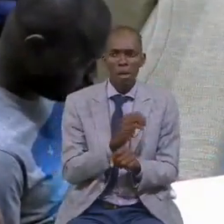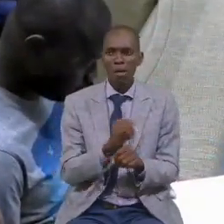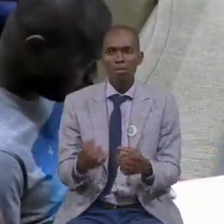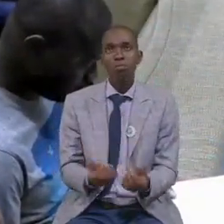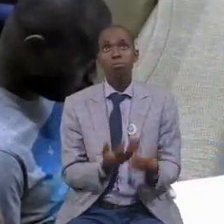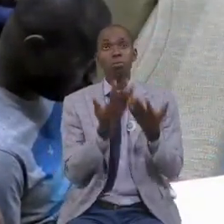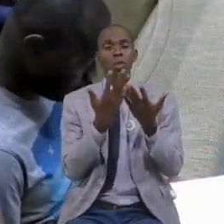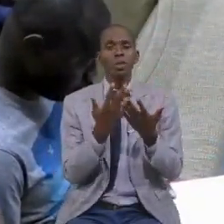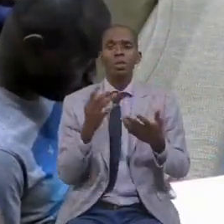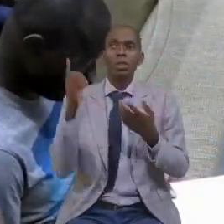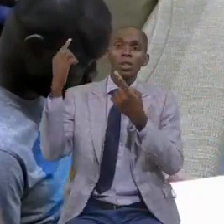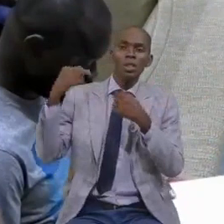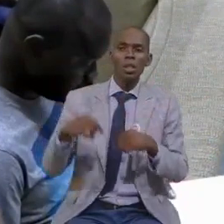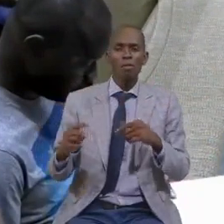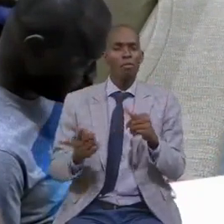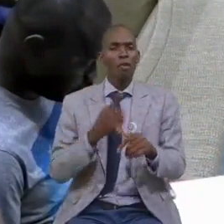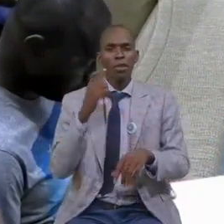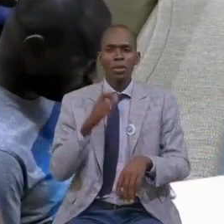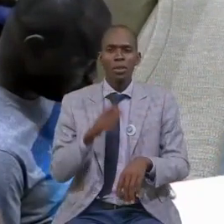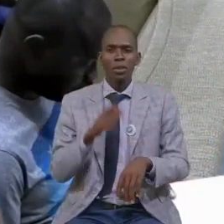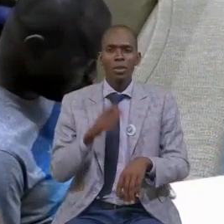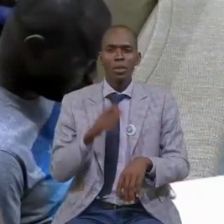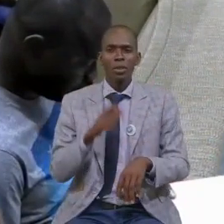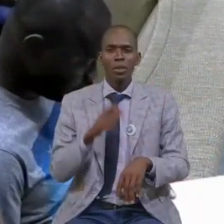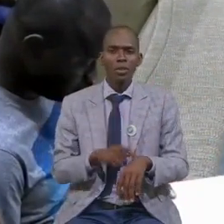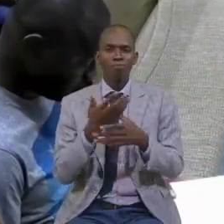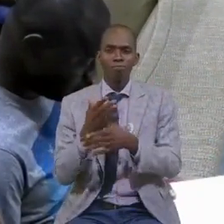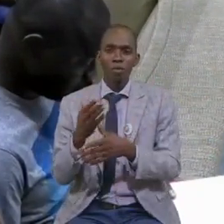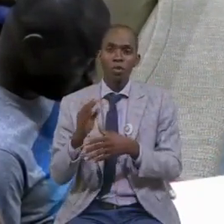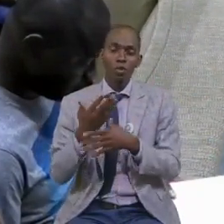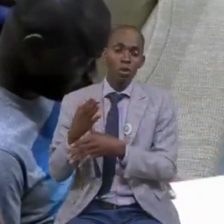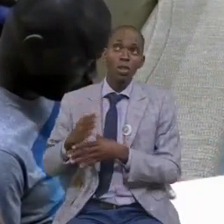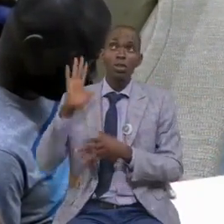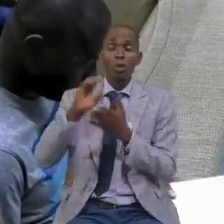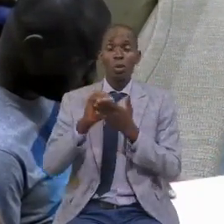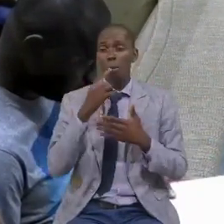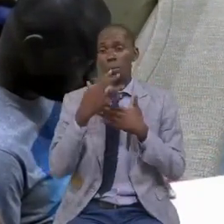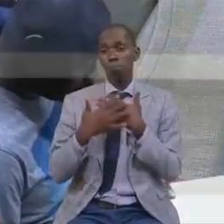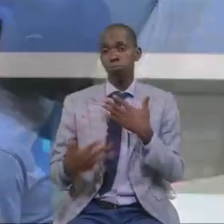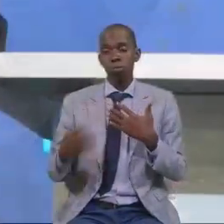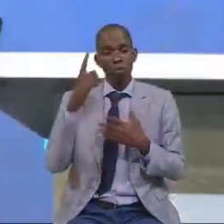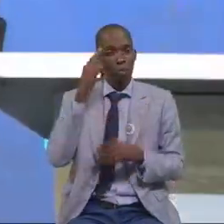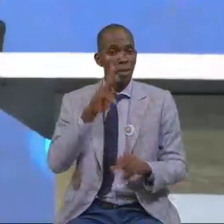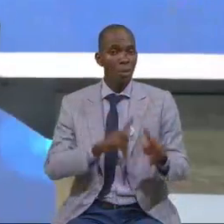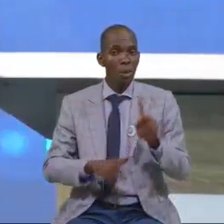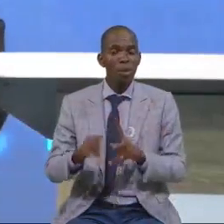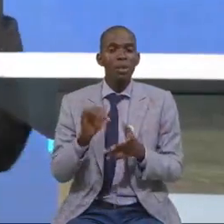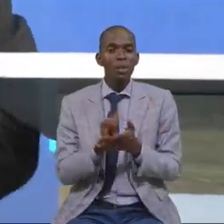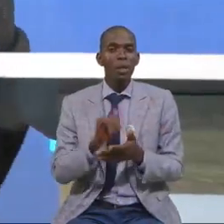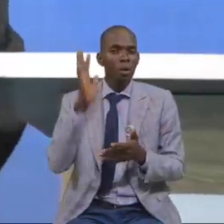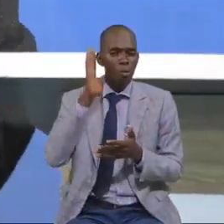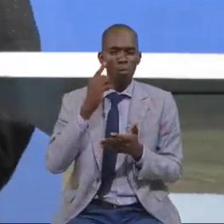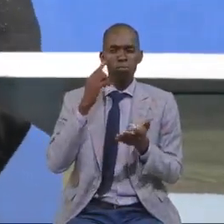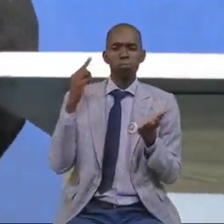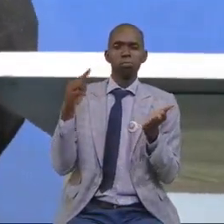He came the first time to shed his blood for the people that will recognize